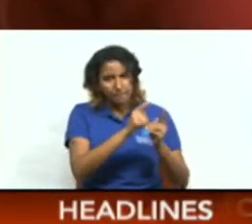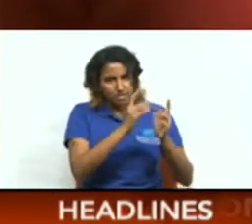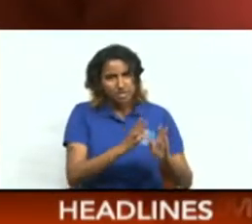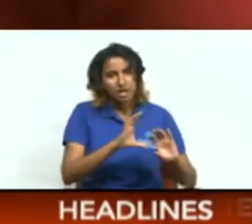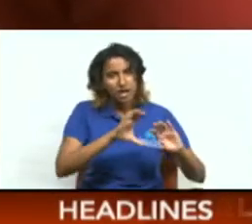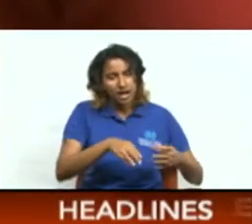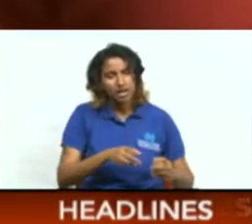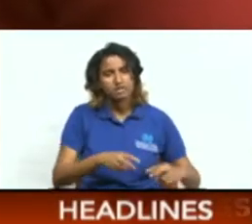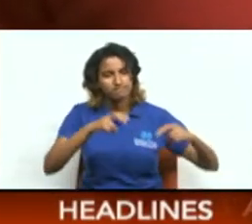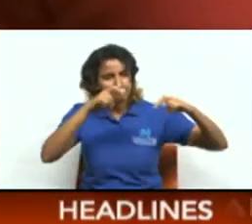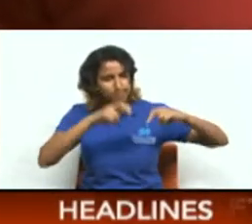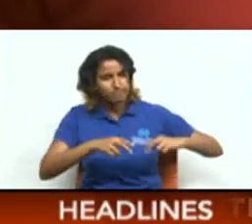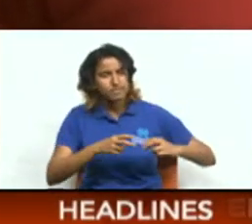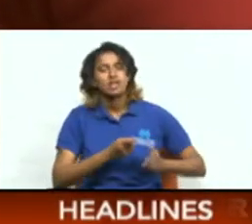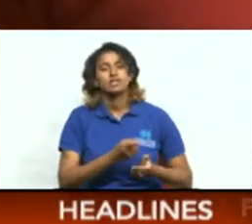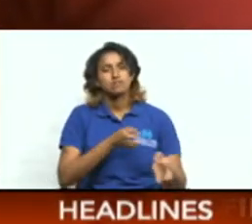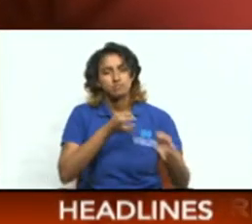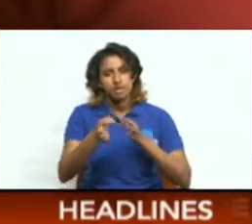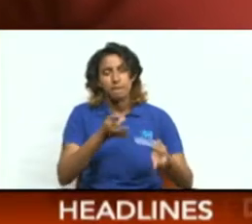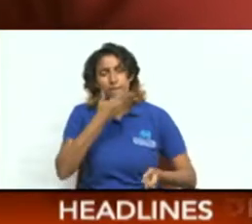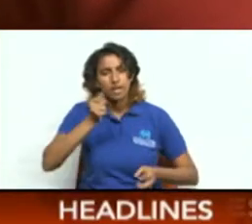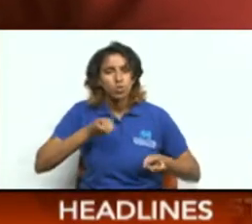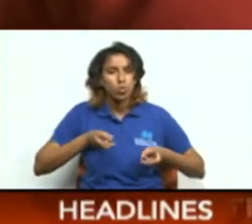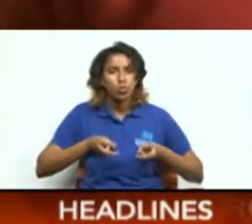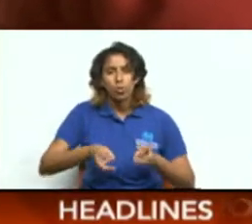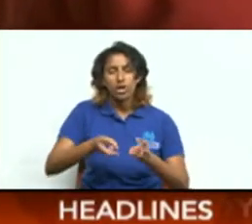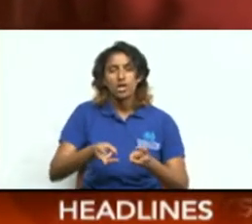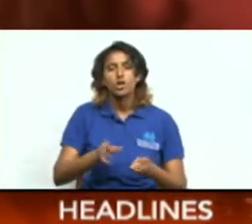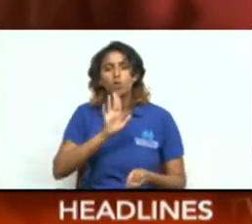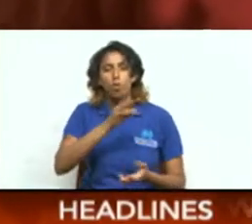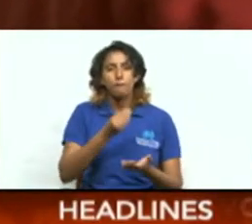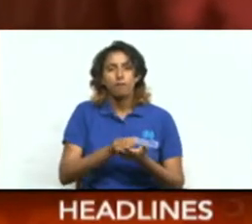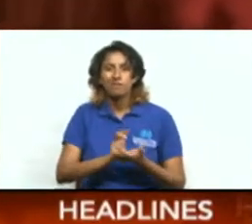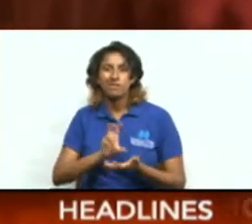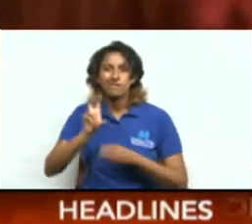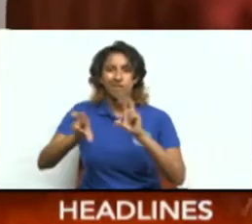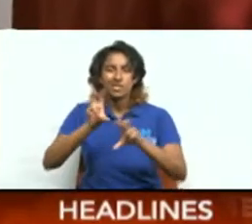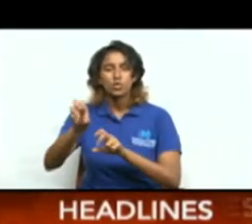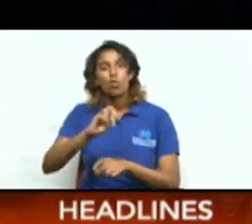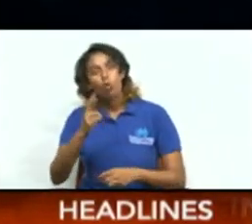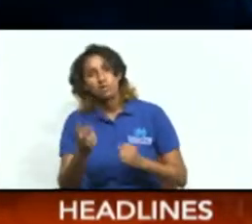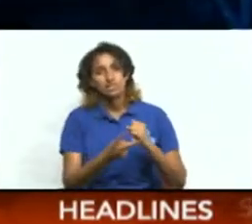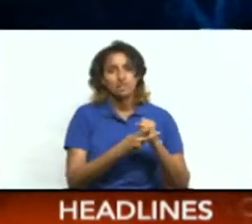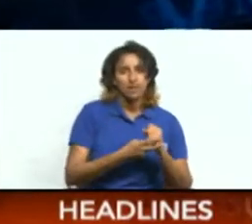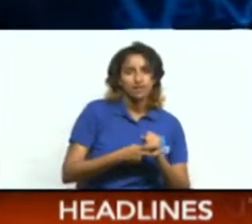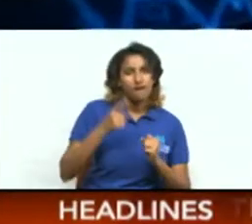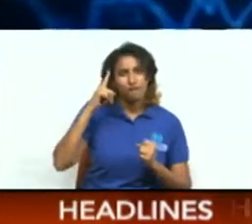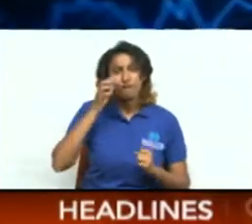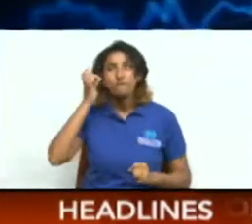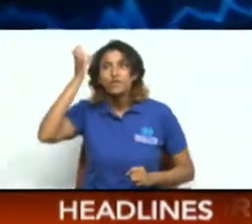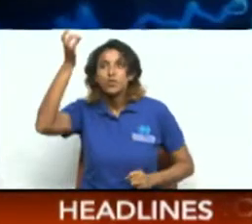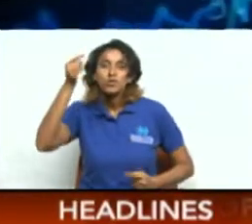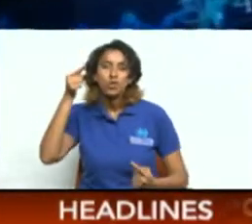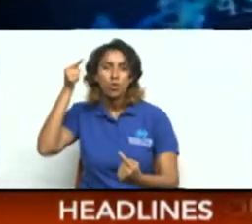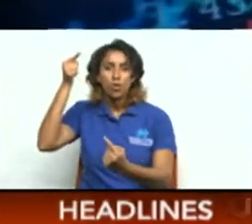and invest your money, helping you to achieve your short and long-term goals.